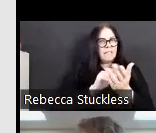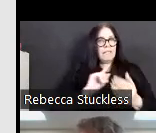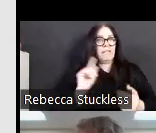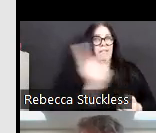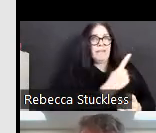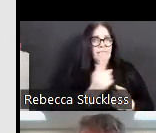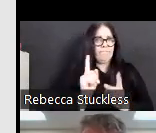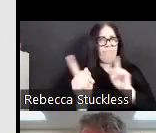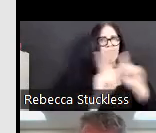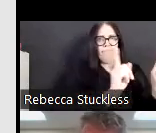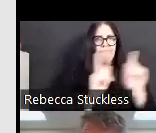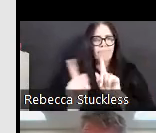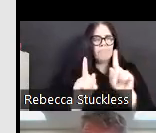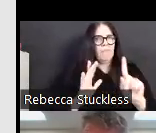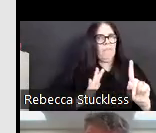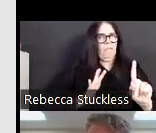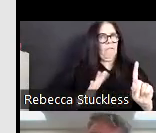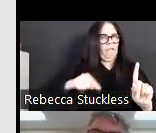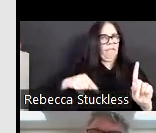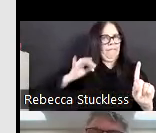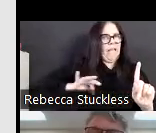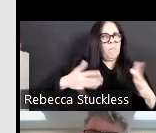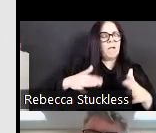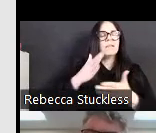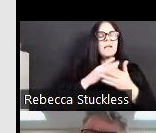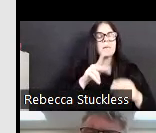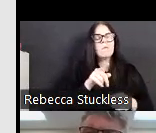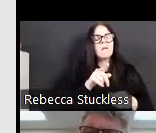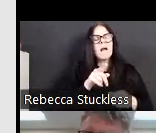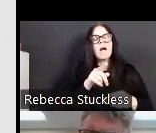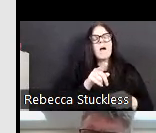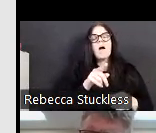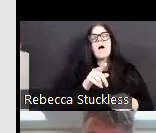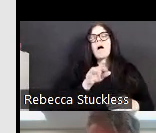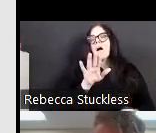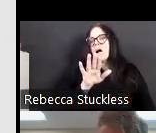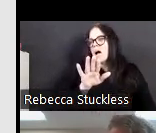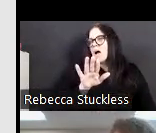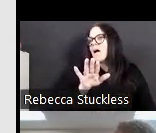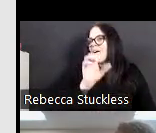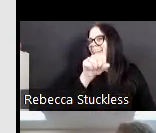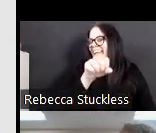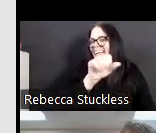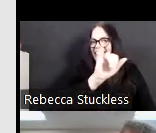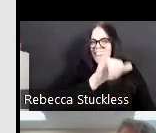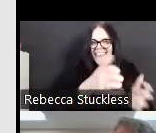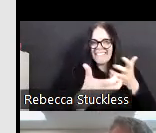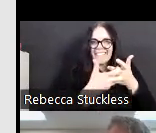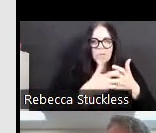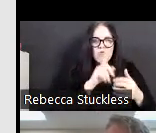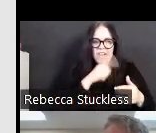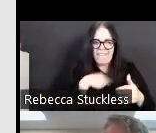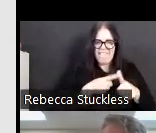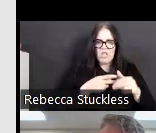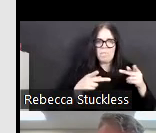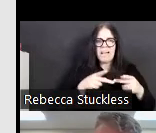very valuable. So we'll have some people go, oh yeah, that does fit me. Well, I put down no originally, but I